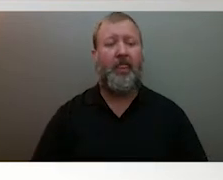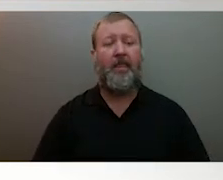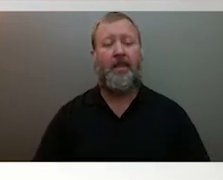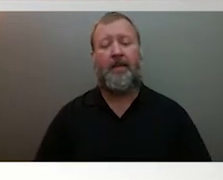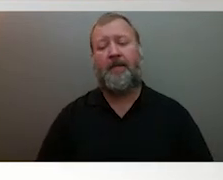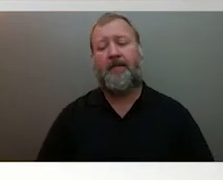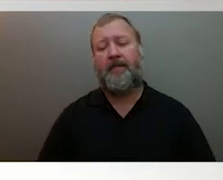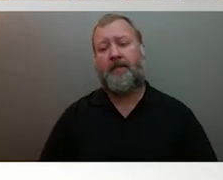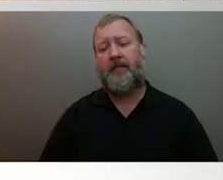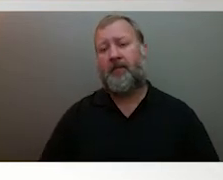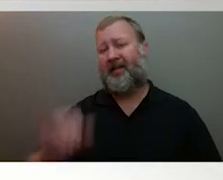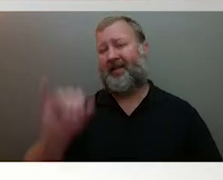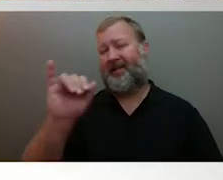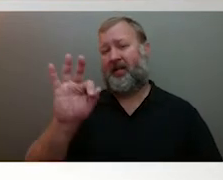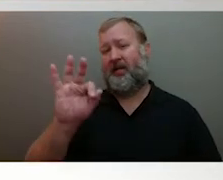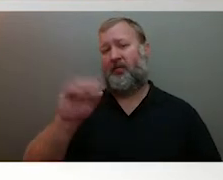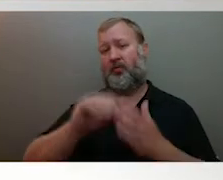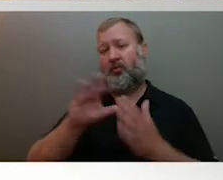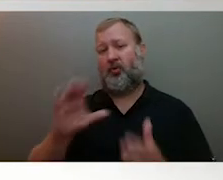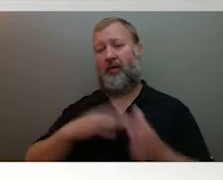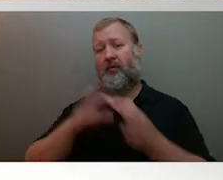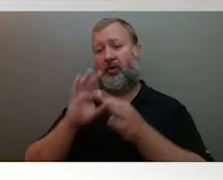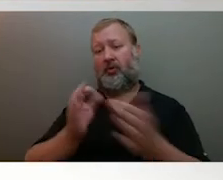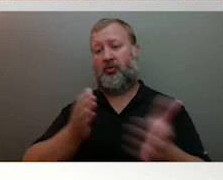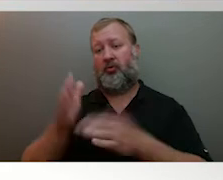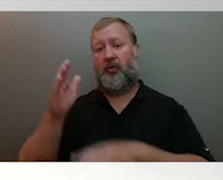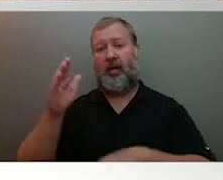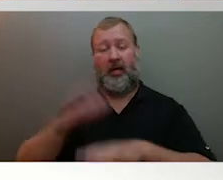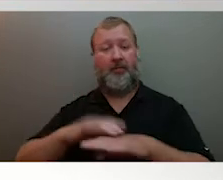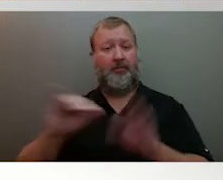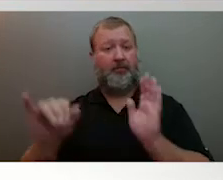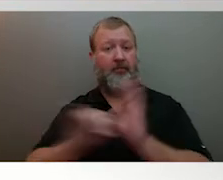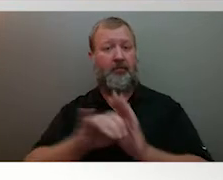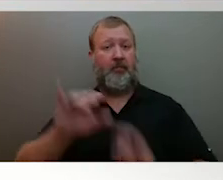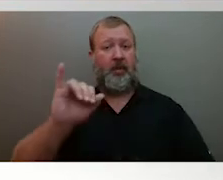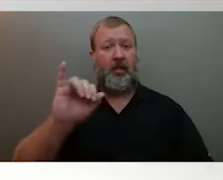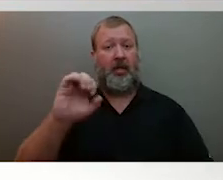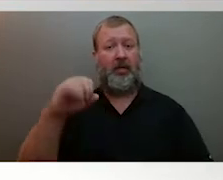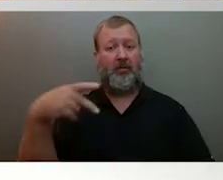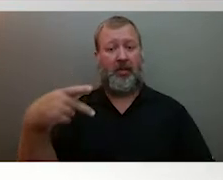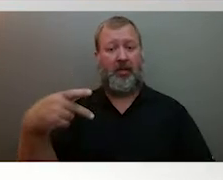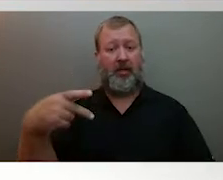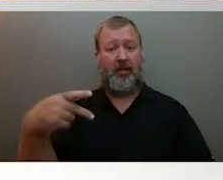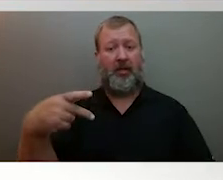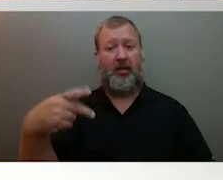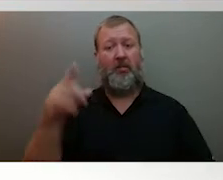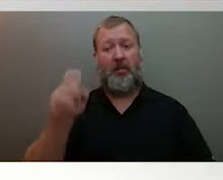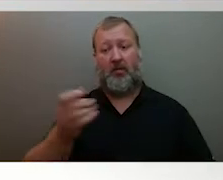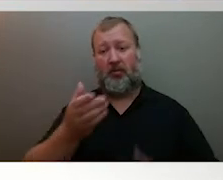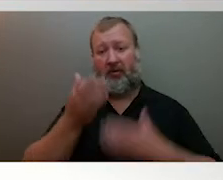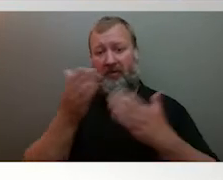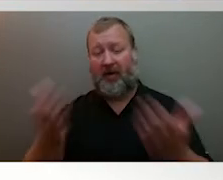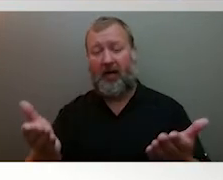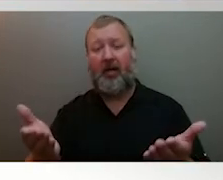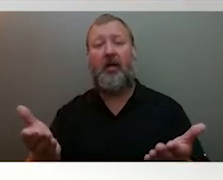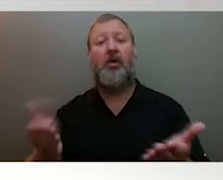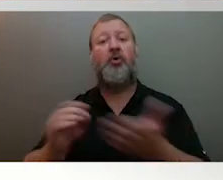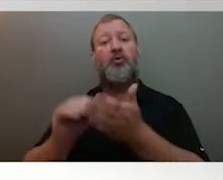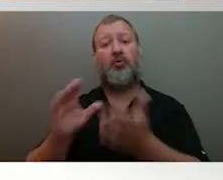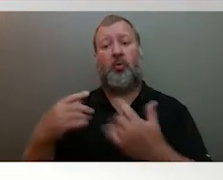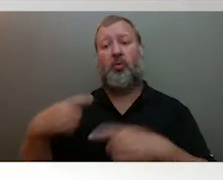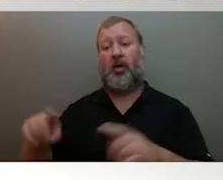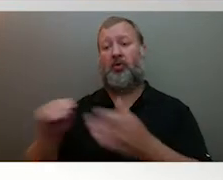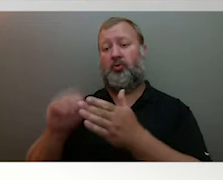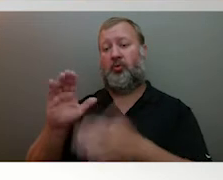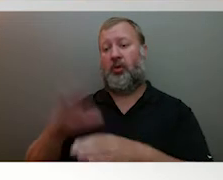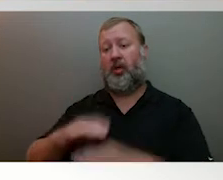student has related services identified on the IEP, must the related services be provided to the student while the student